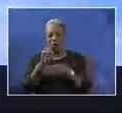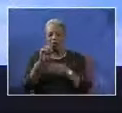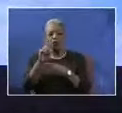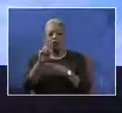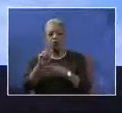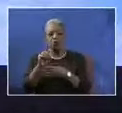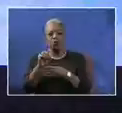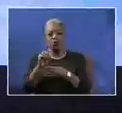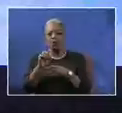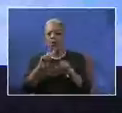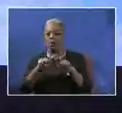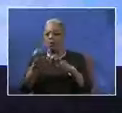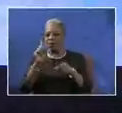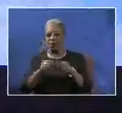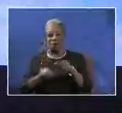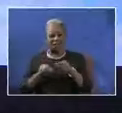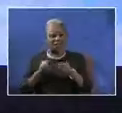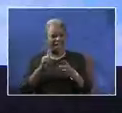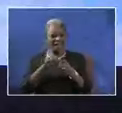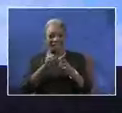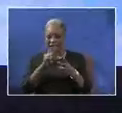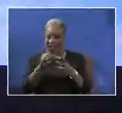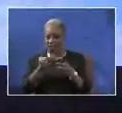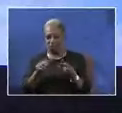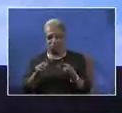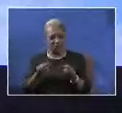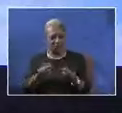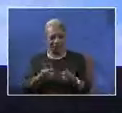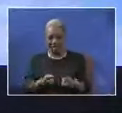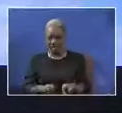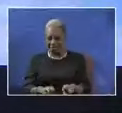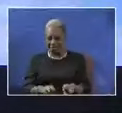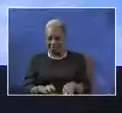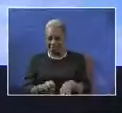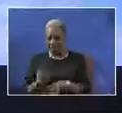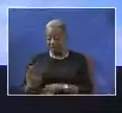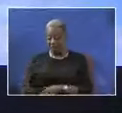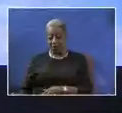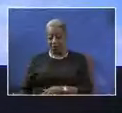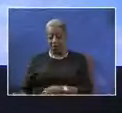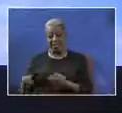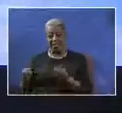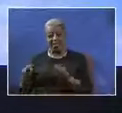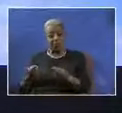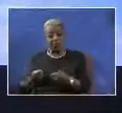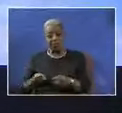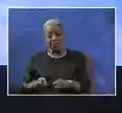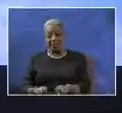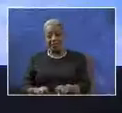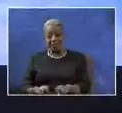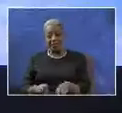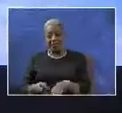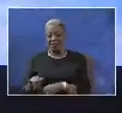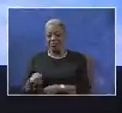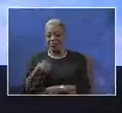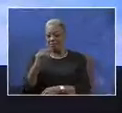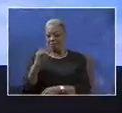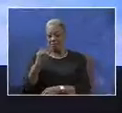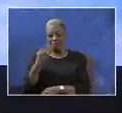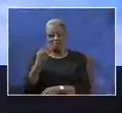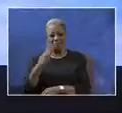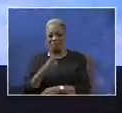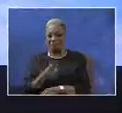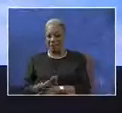going to be. And even the consequences that David is given are dire consequences. He says, now here's